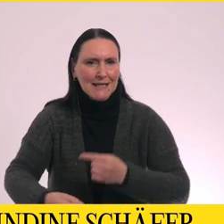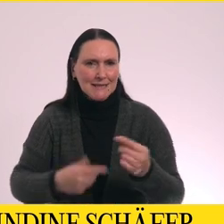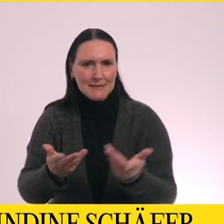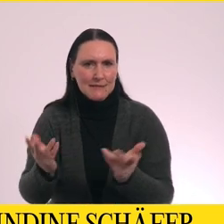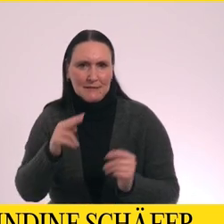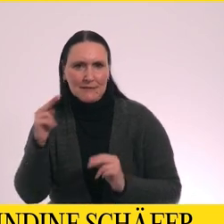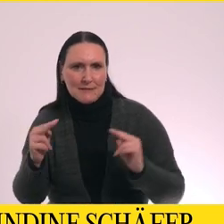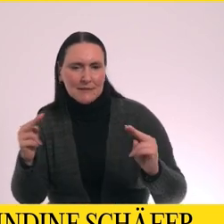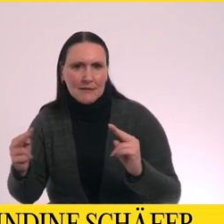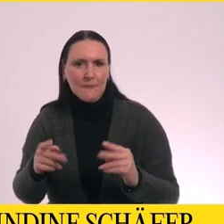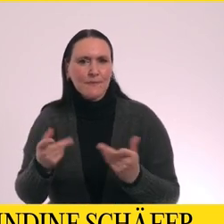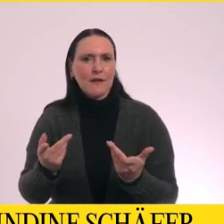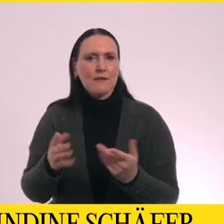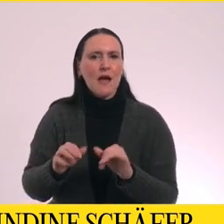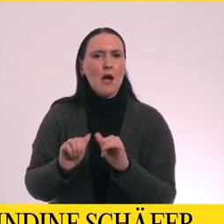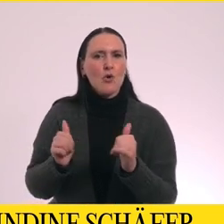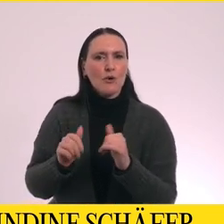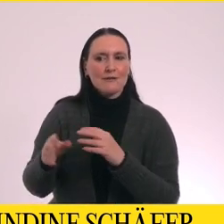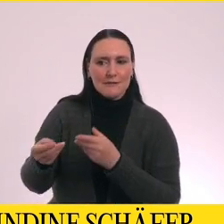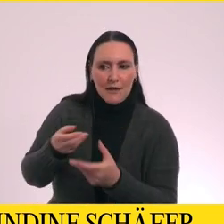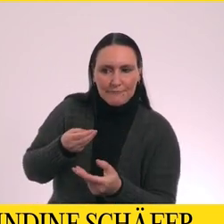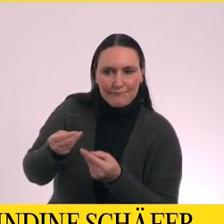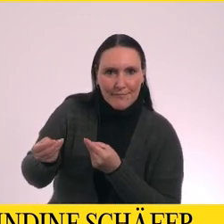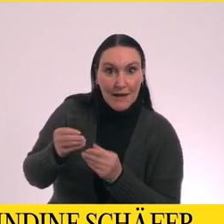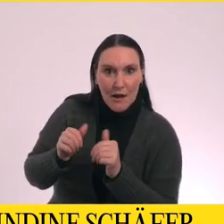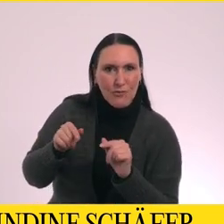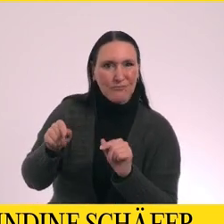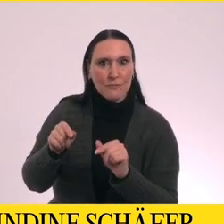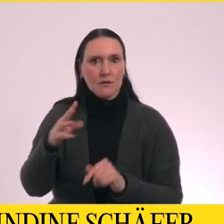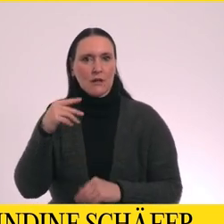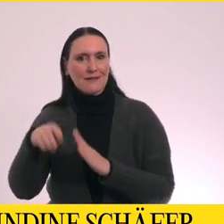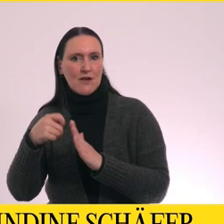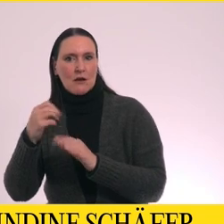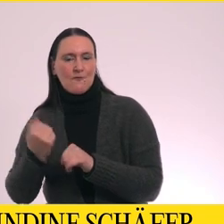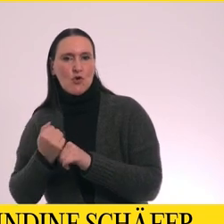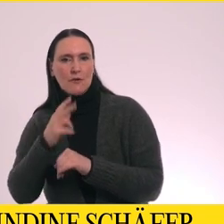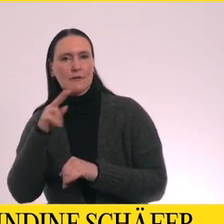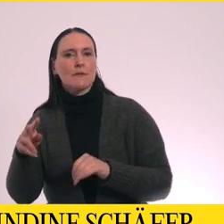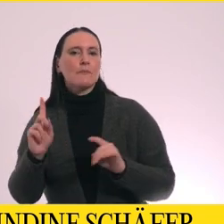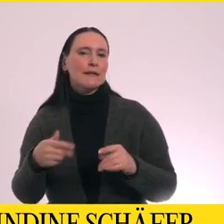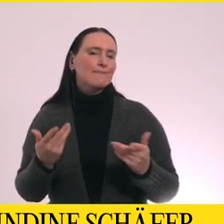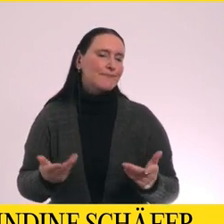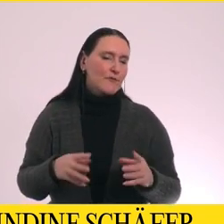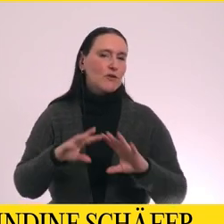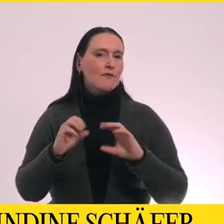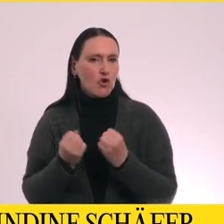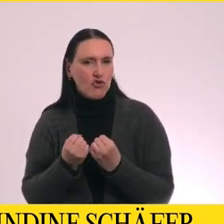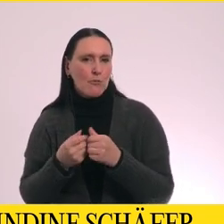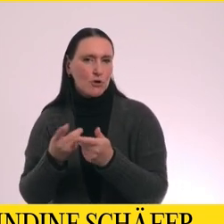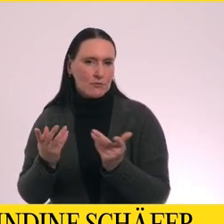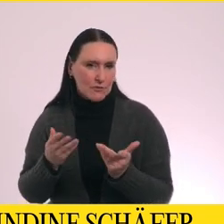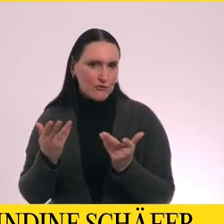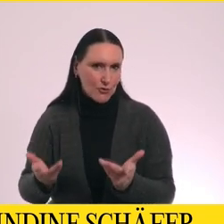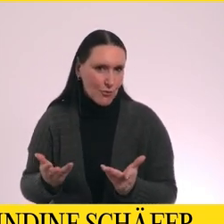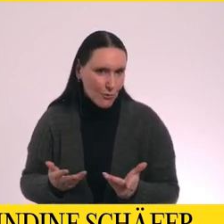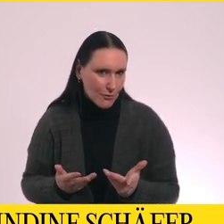of this conversation, which is what happens in the workshops all the time. Yeah, and also